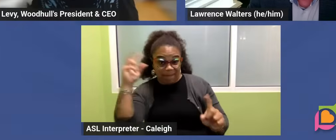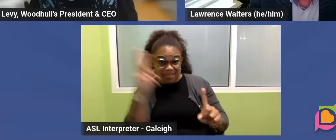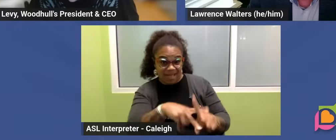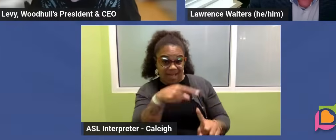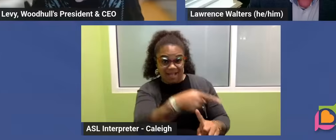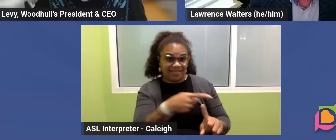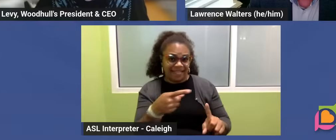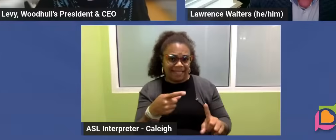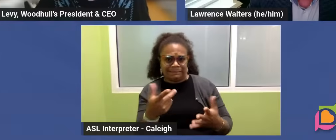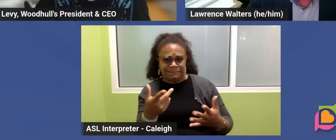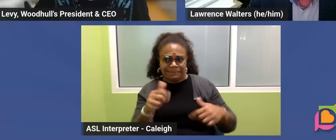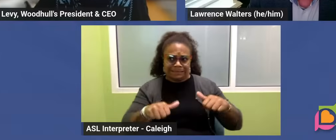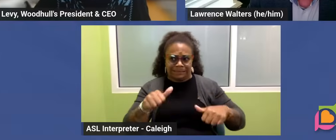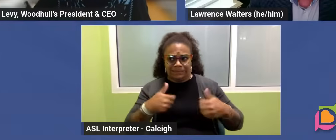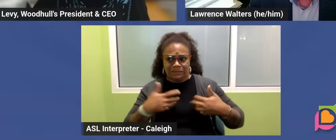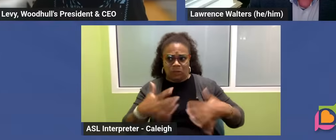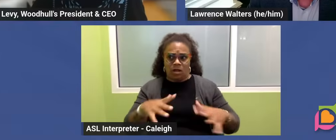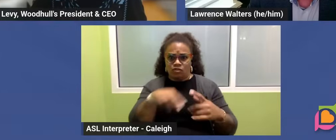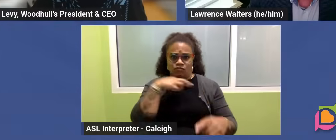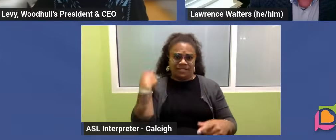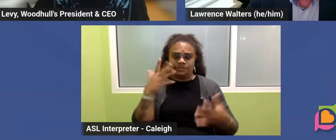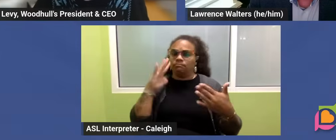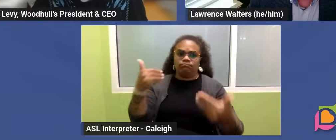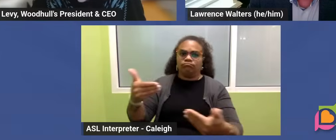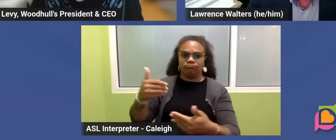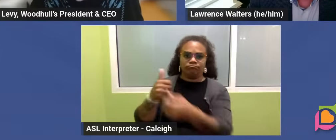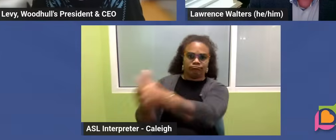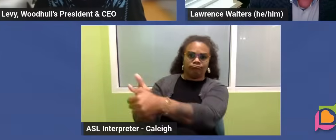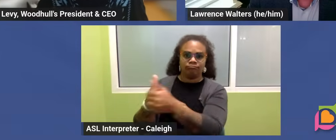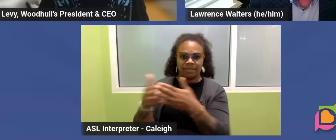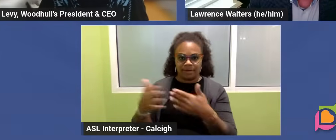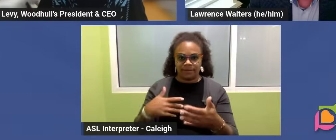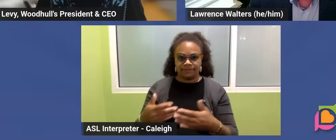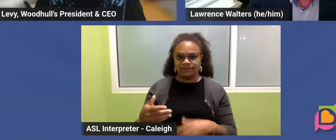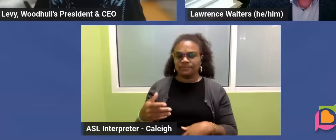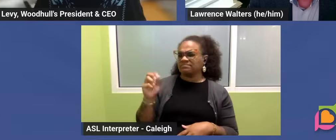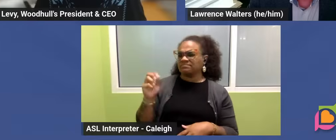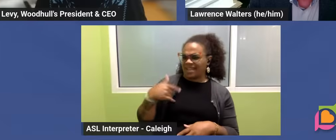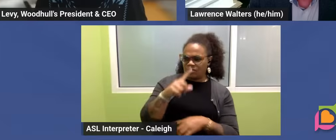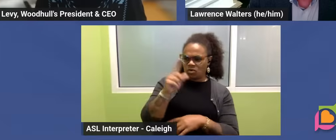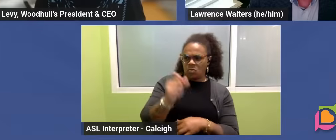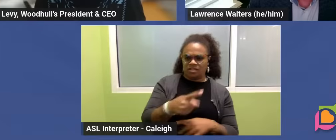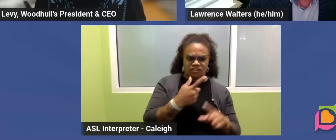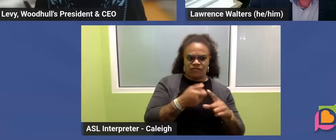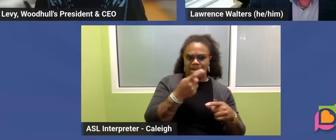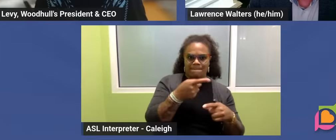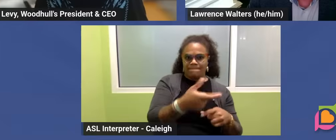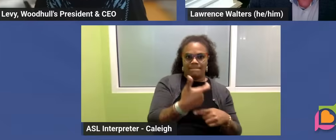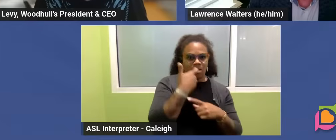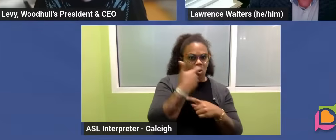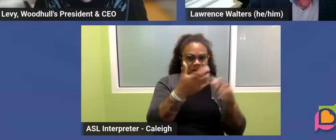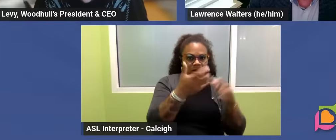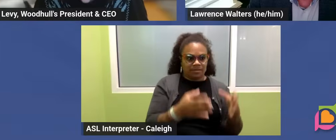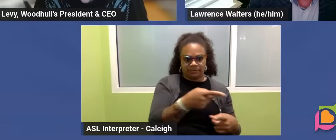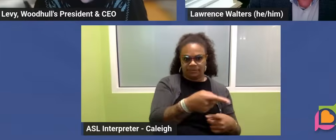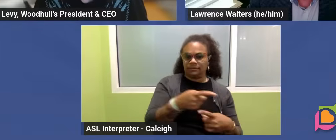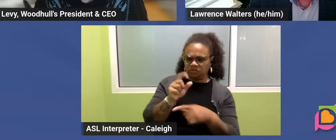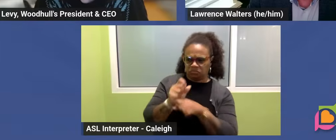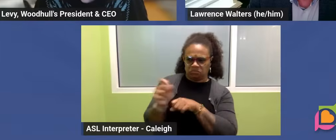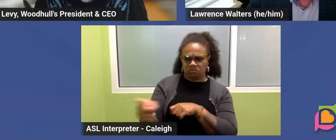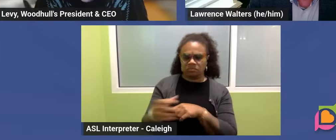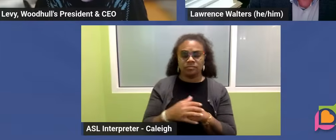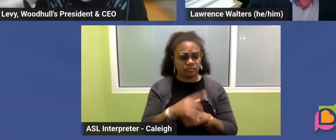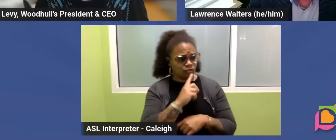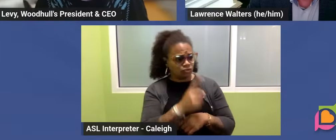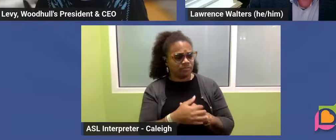I have a question from someone that I'm going to kick over to you. Sure. The question